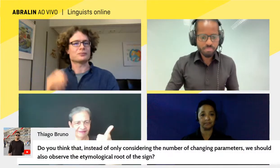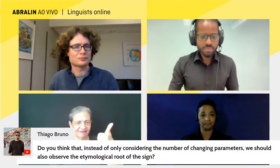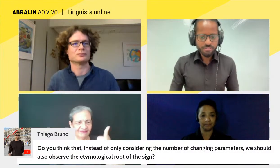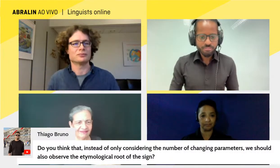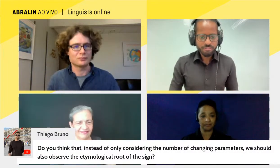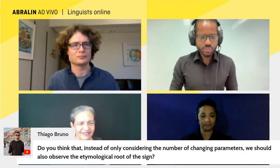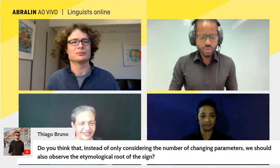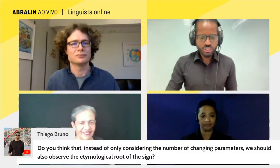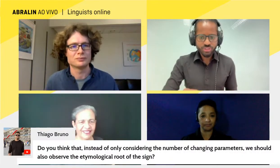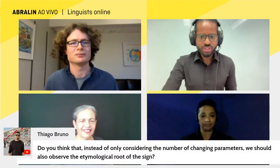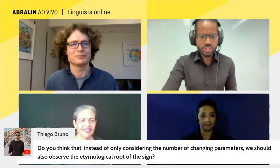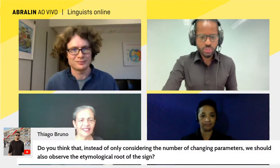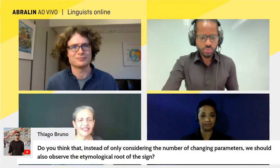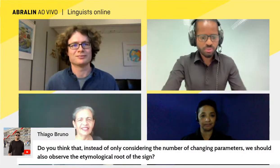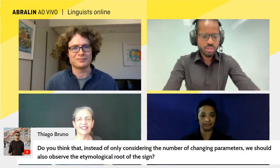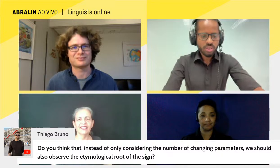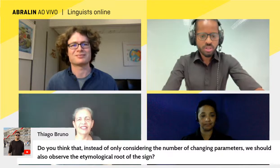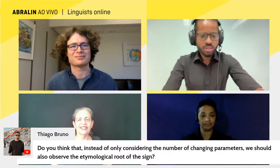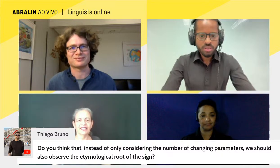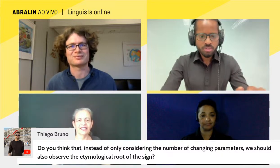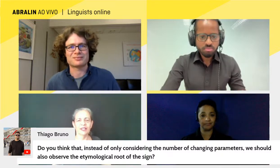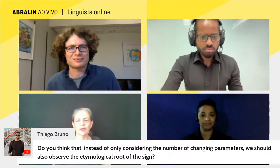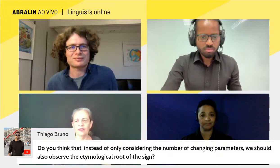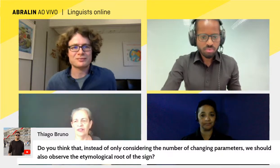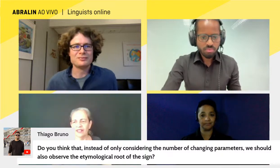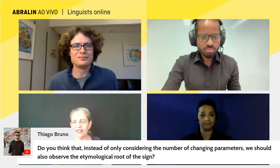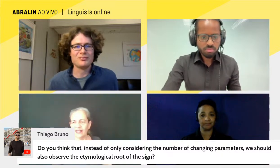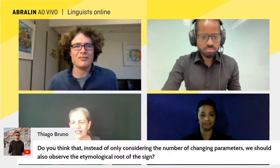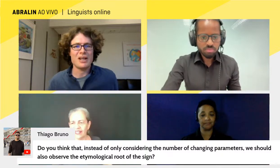okay, first question. Thank you.